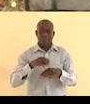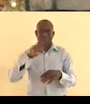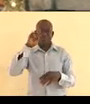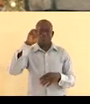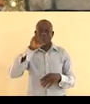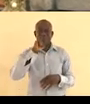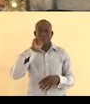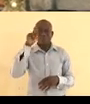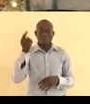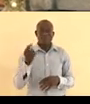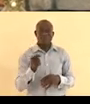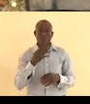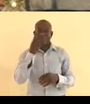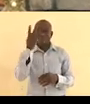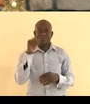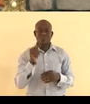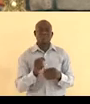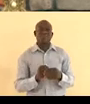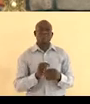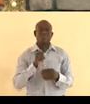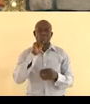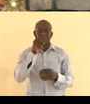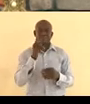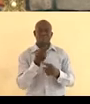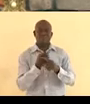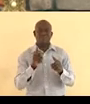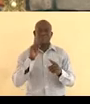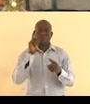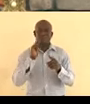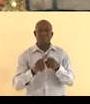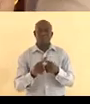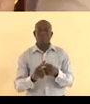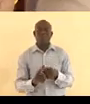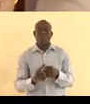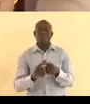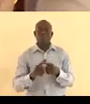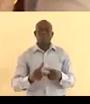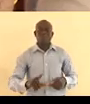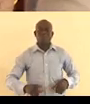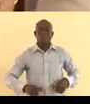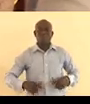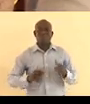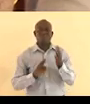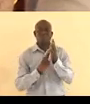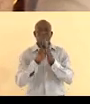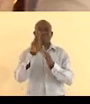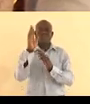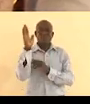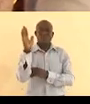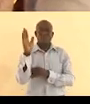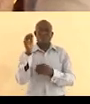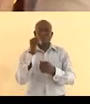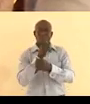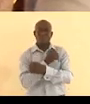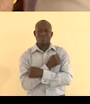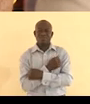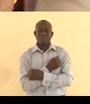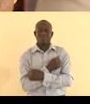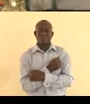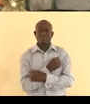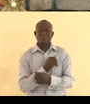the word of God, but also to live out God's mercy and compassion. Part of the word of God is that he